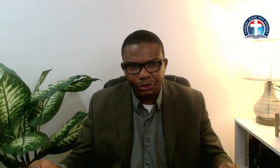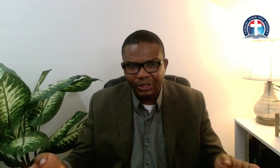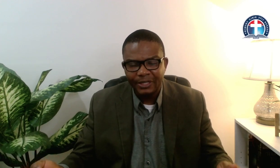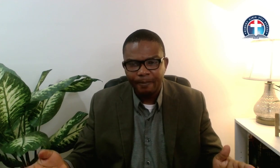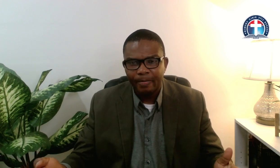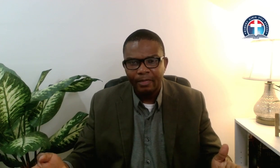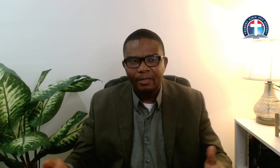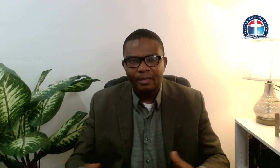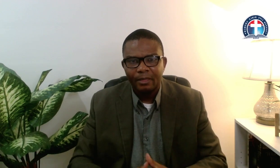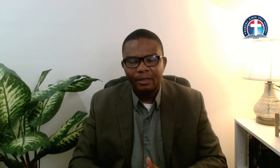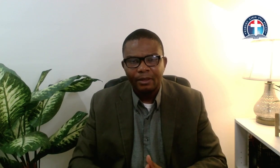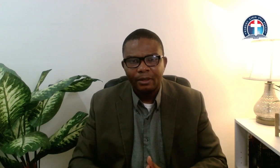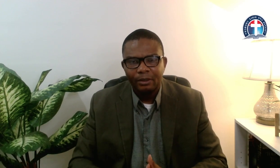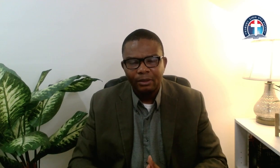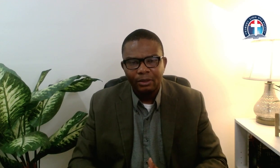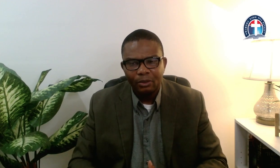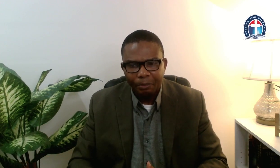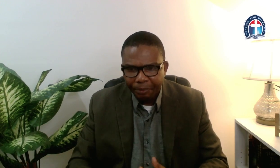your grandchildren?